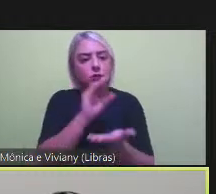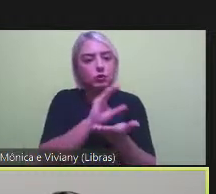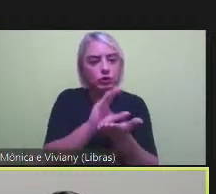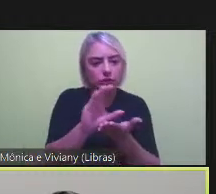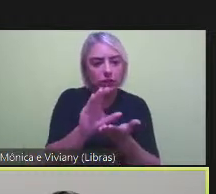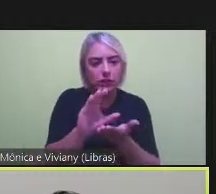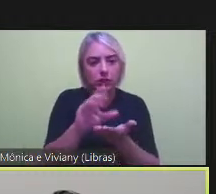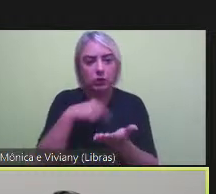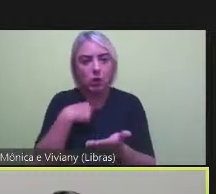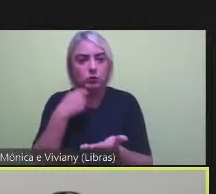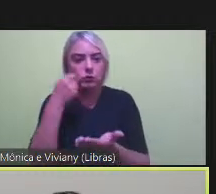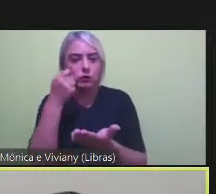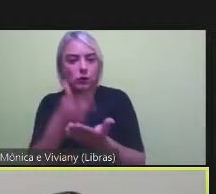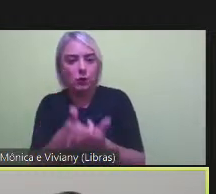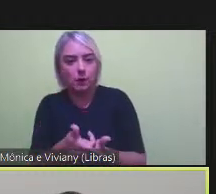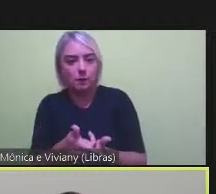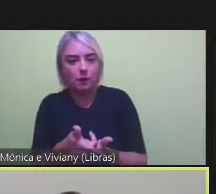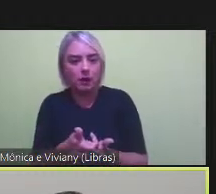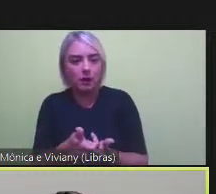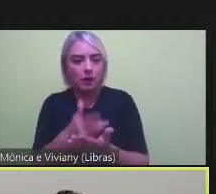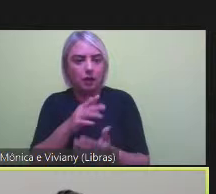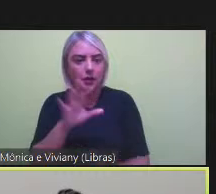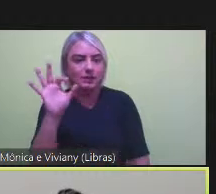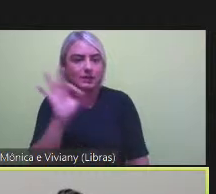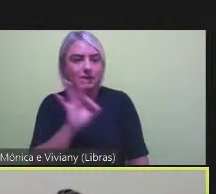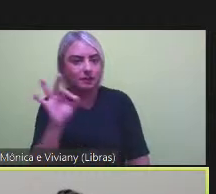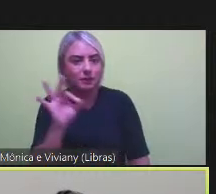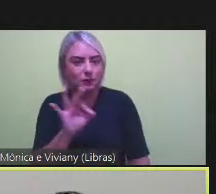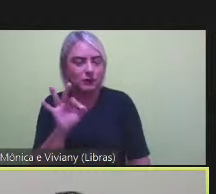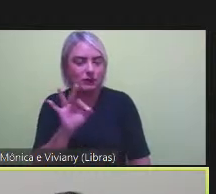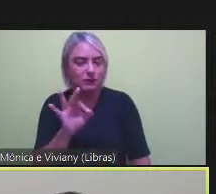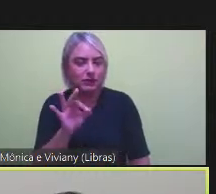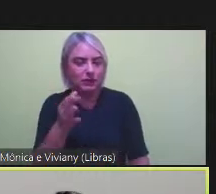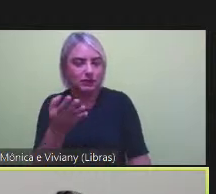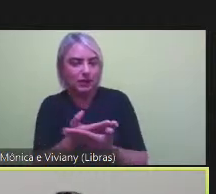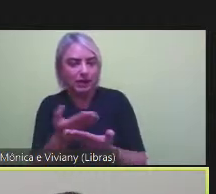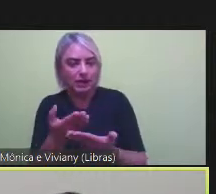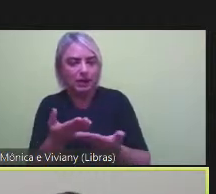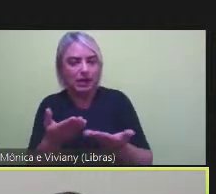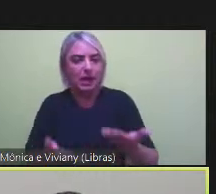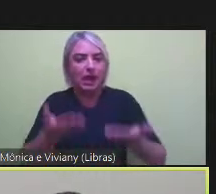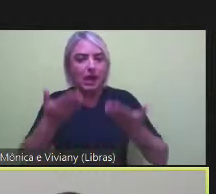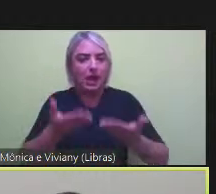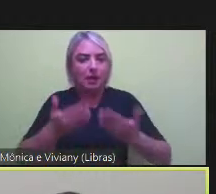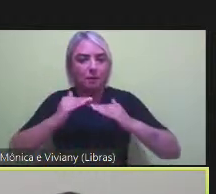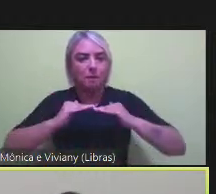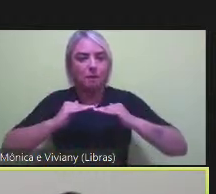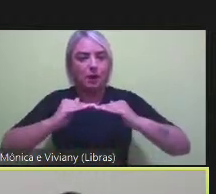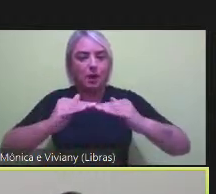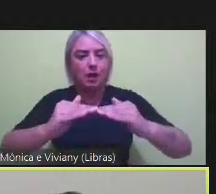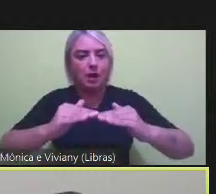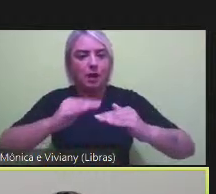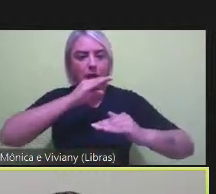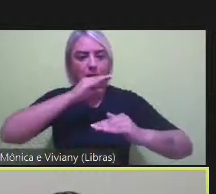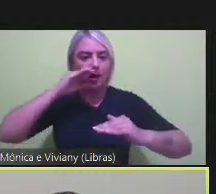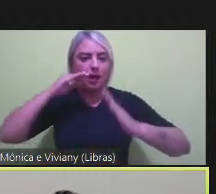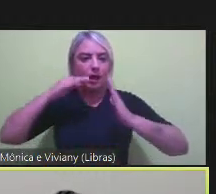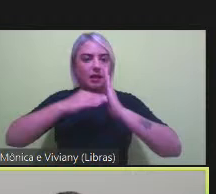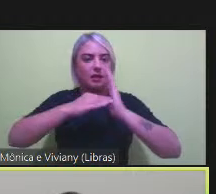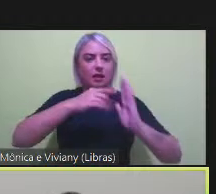With this resource, we acquired to 100% of the network this platform,